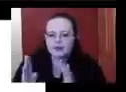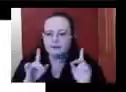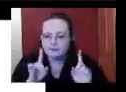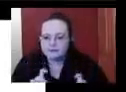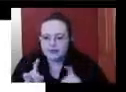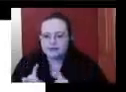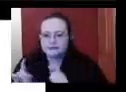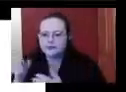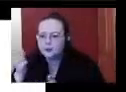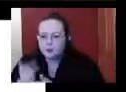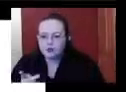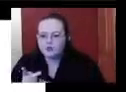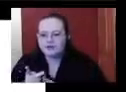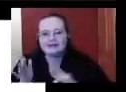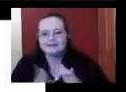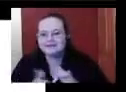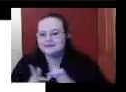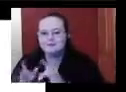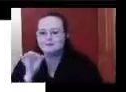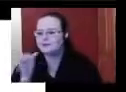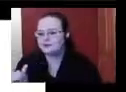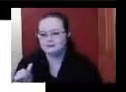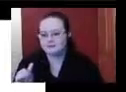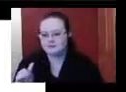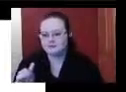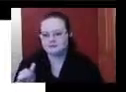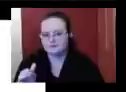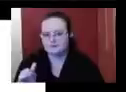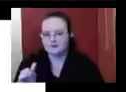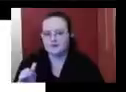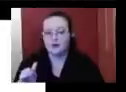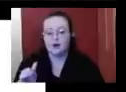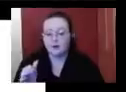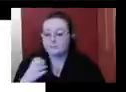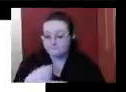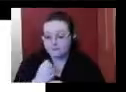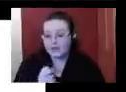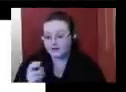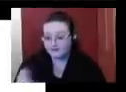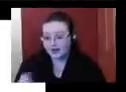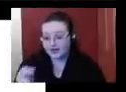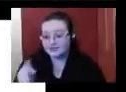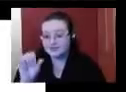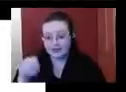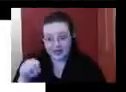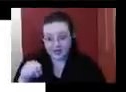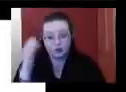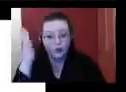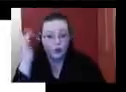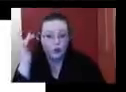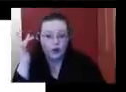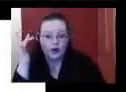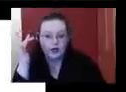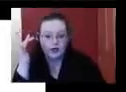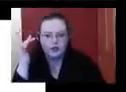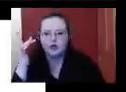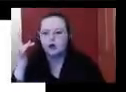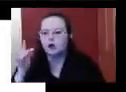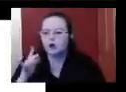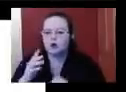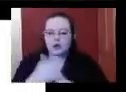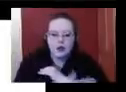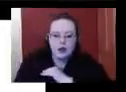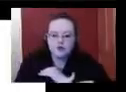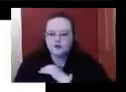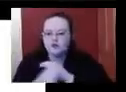testing, approving, and producing the vaccine. They were produced faster than usual because of never before seen levels of